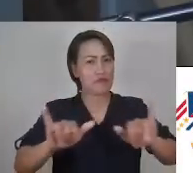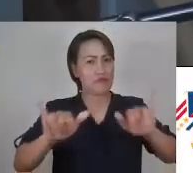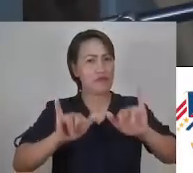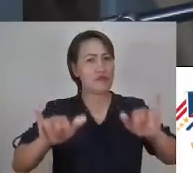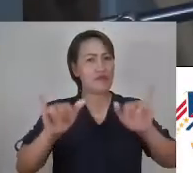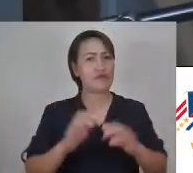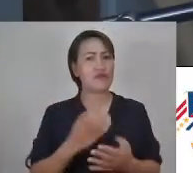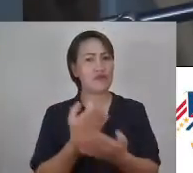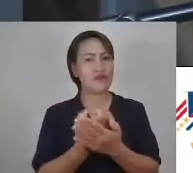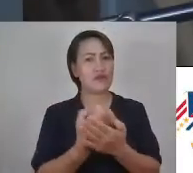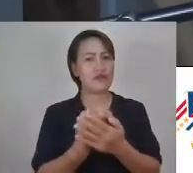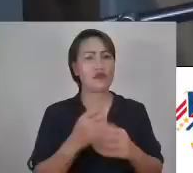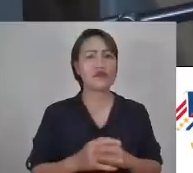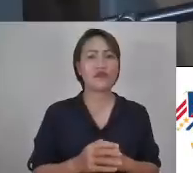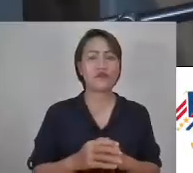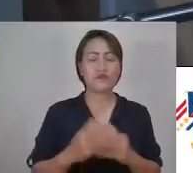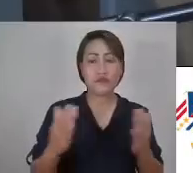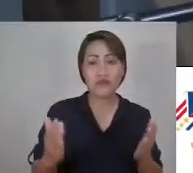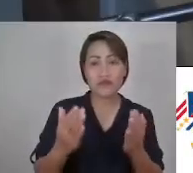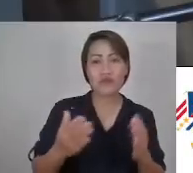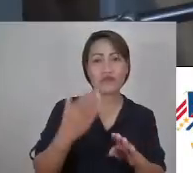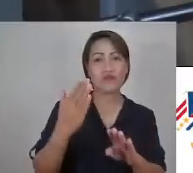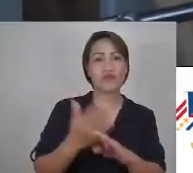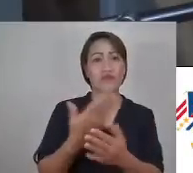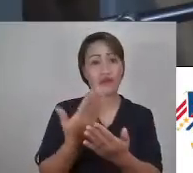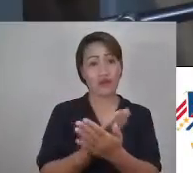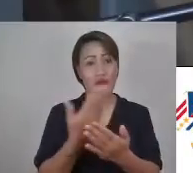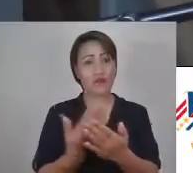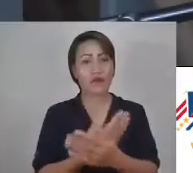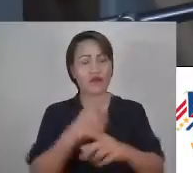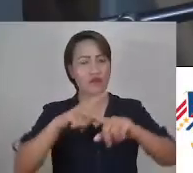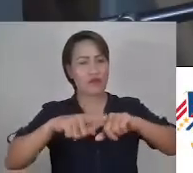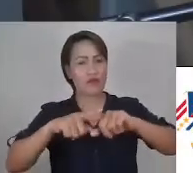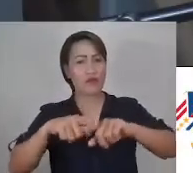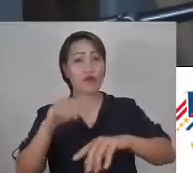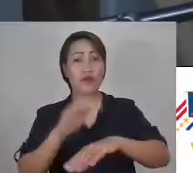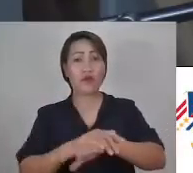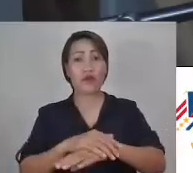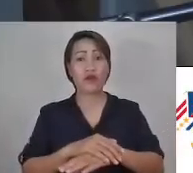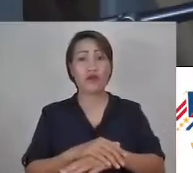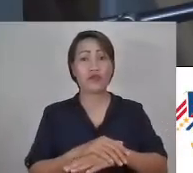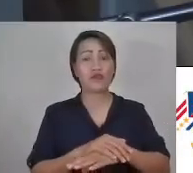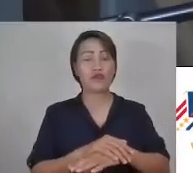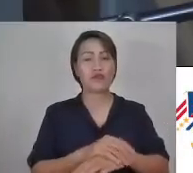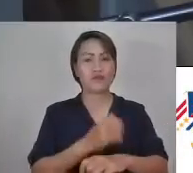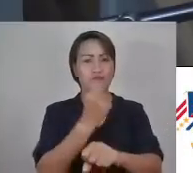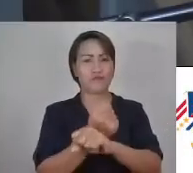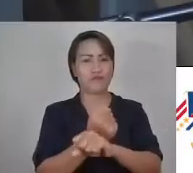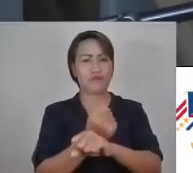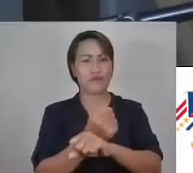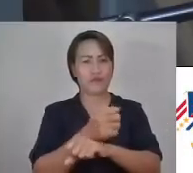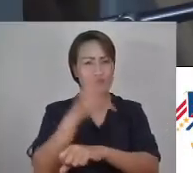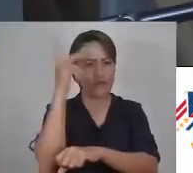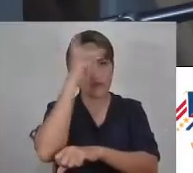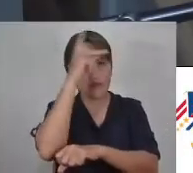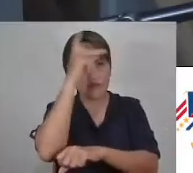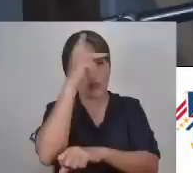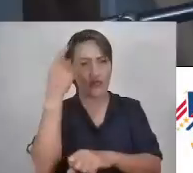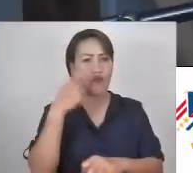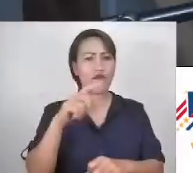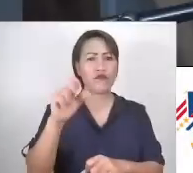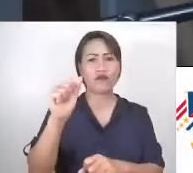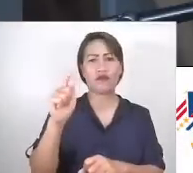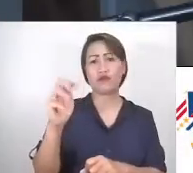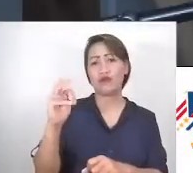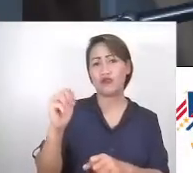and science literacy depends on a solid knowledge base in the STEM areas. Most jobs of the